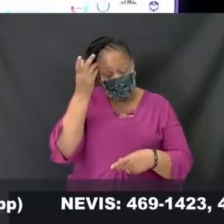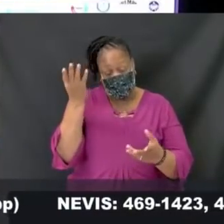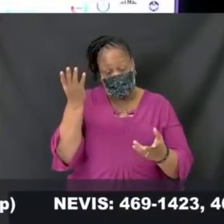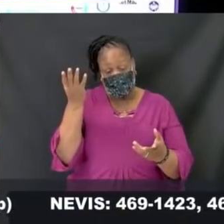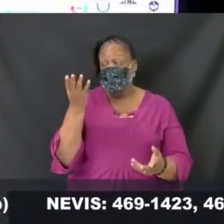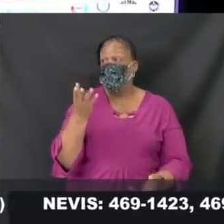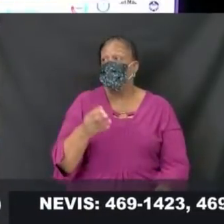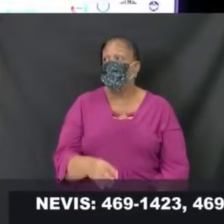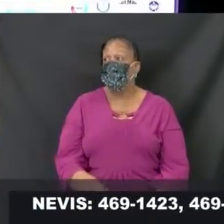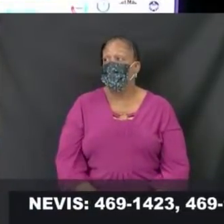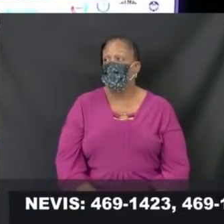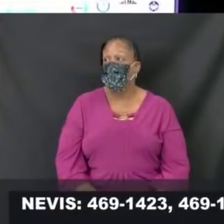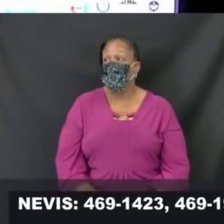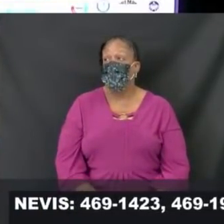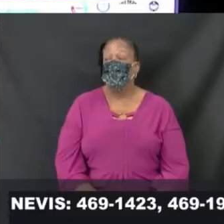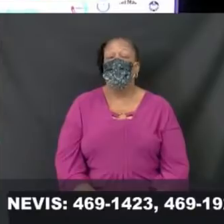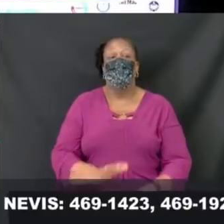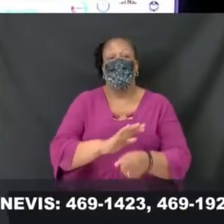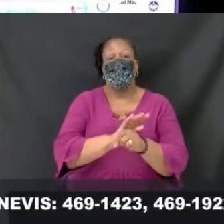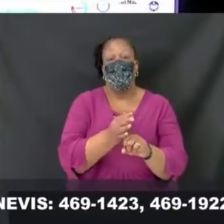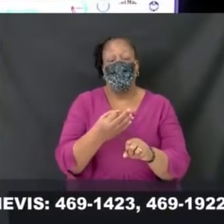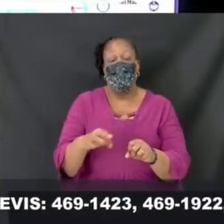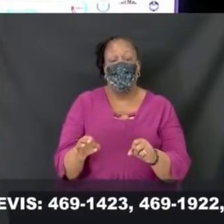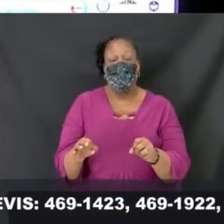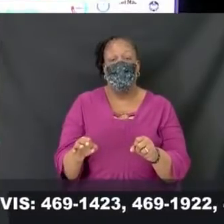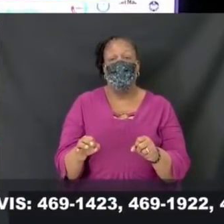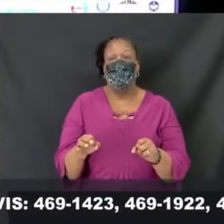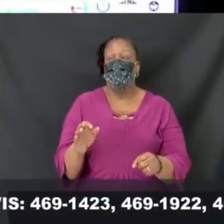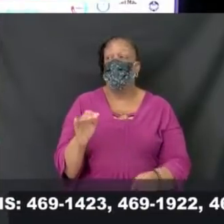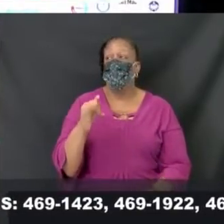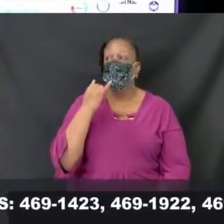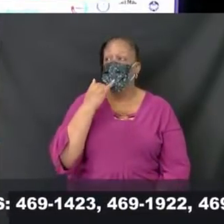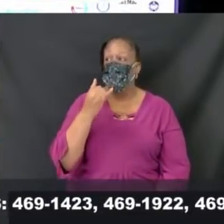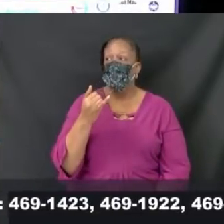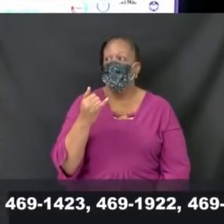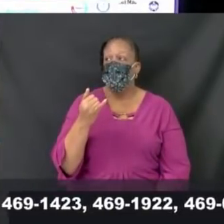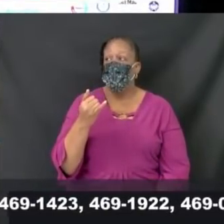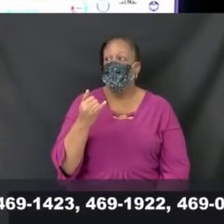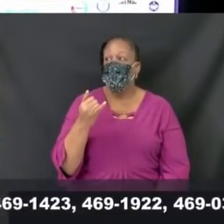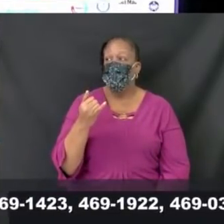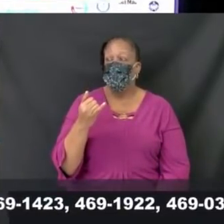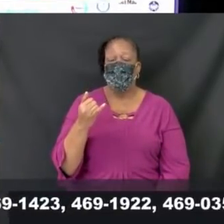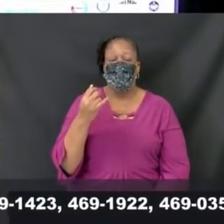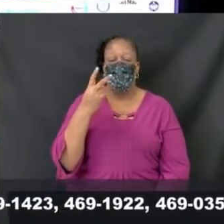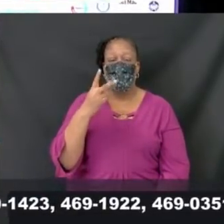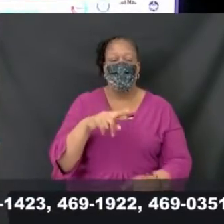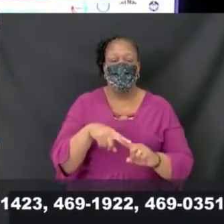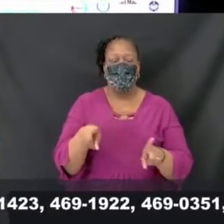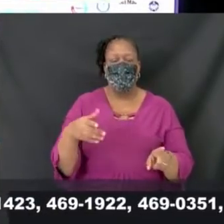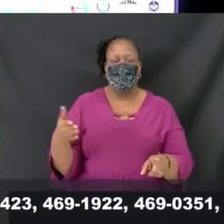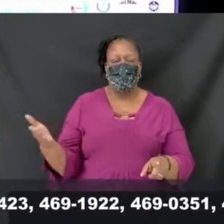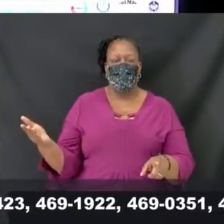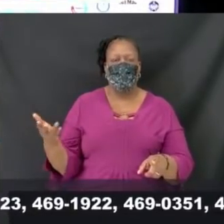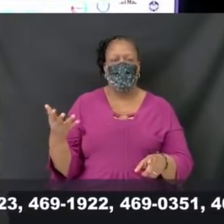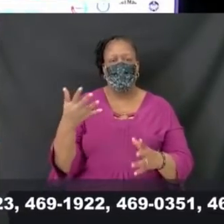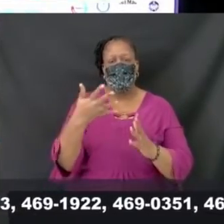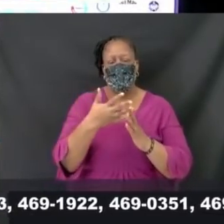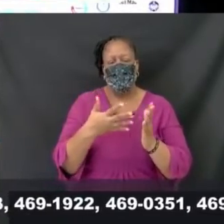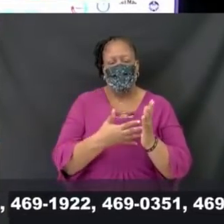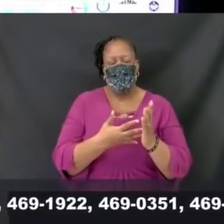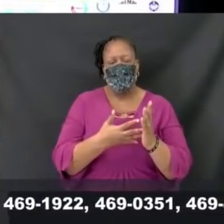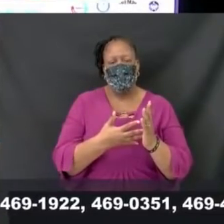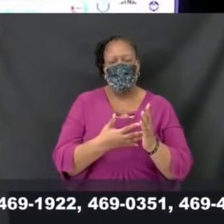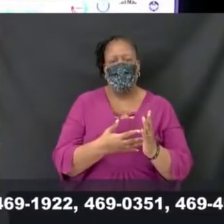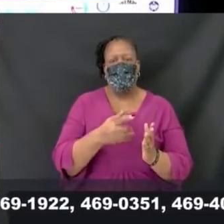COVID-19 is caused by the coronavirus, and we use the PCR test for that. So those are two completely different tests. And so if